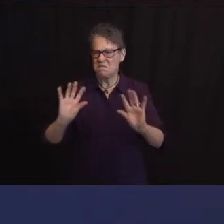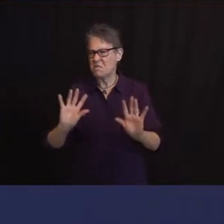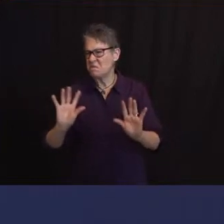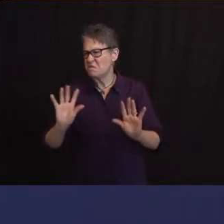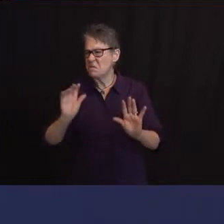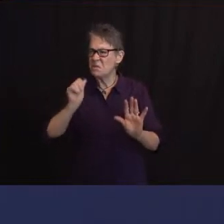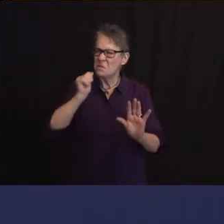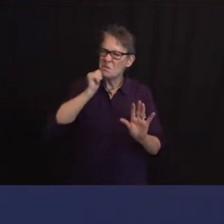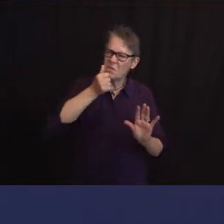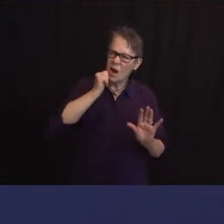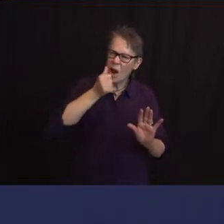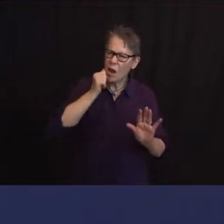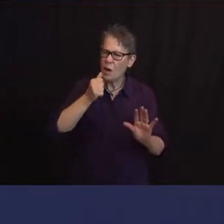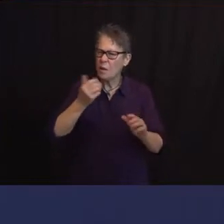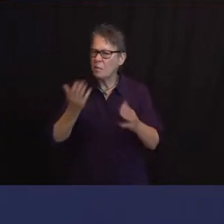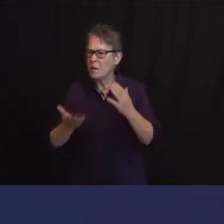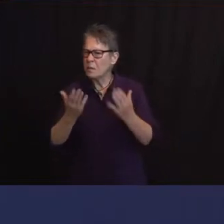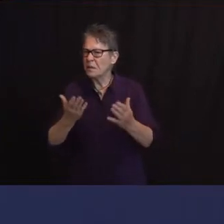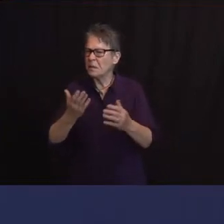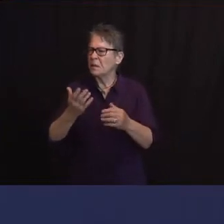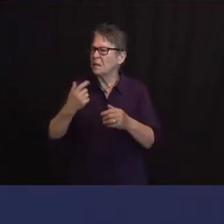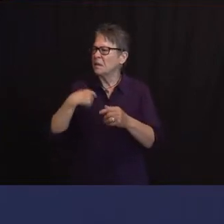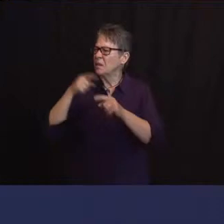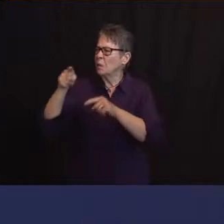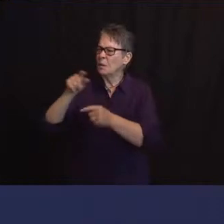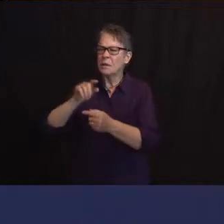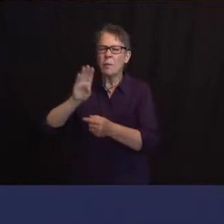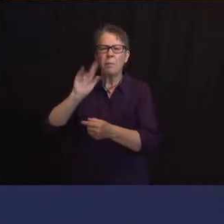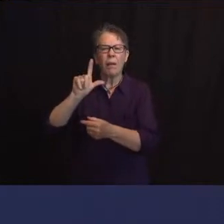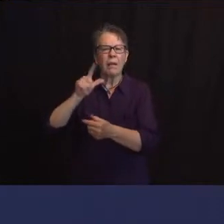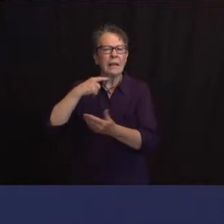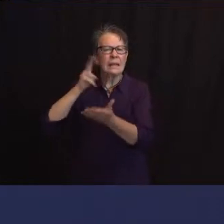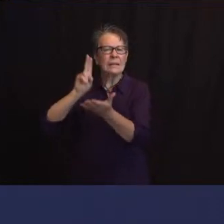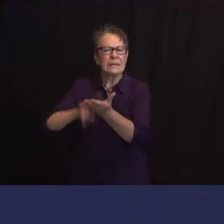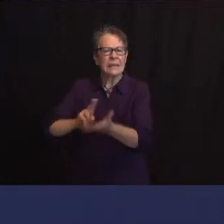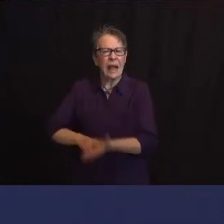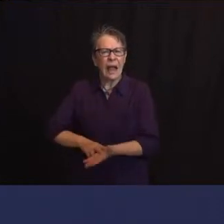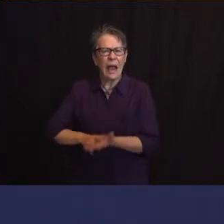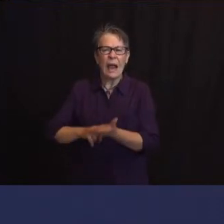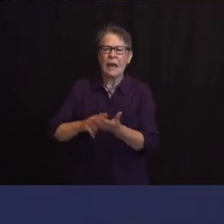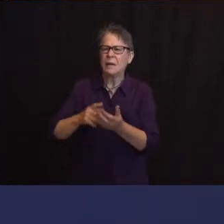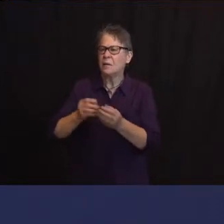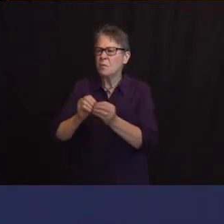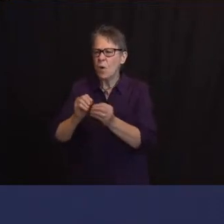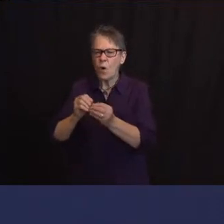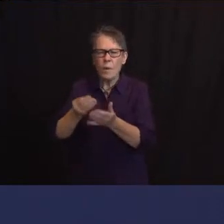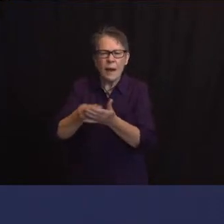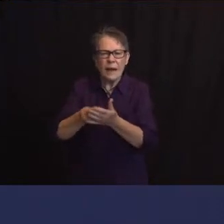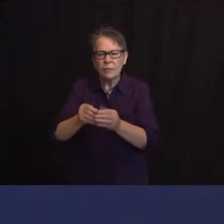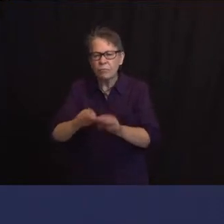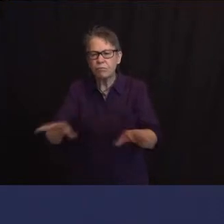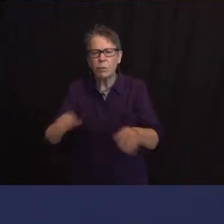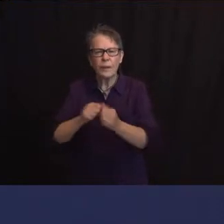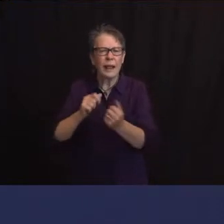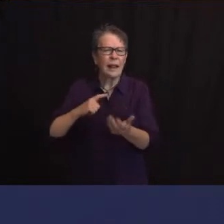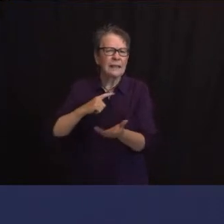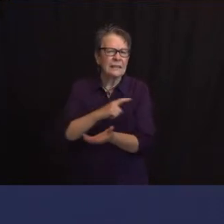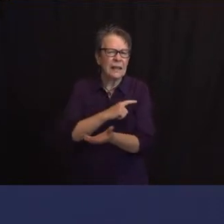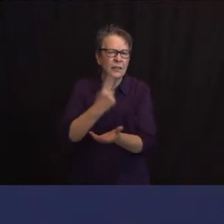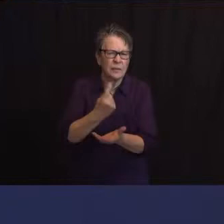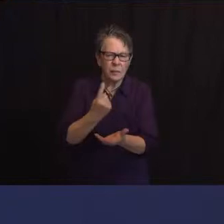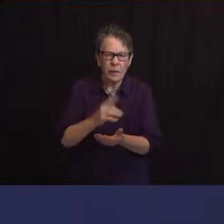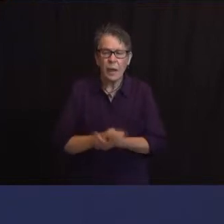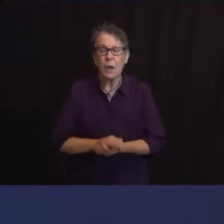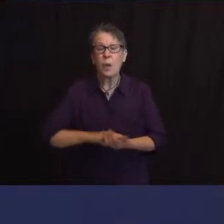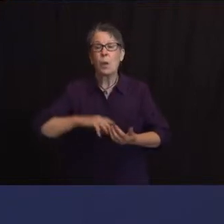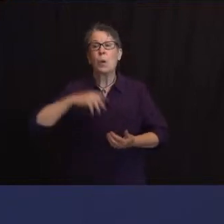doing a bill signing, trying to put some more money into the state. And then Wednesday we'll be back at our usual time, 1 o'clock, and then we'll see how the rest of the